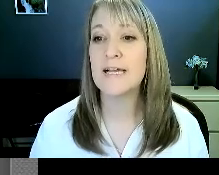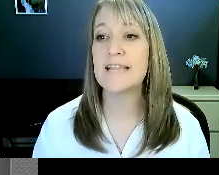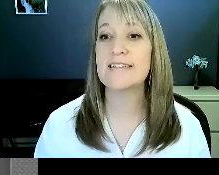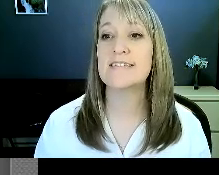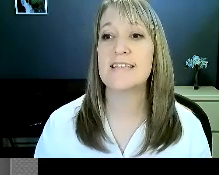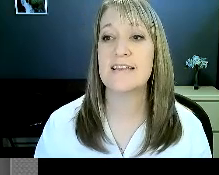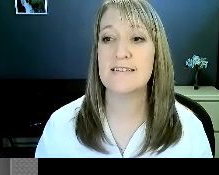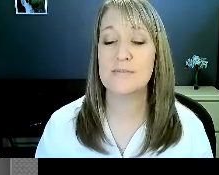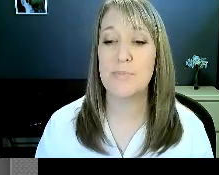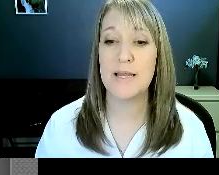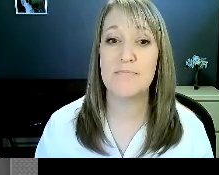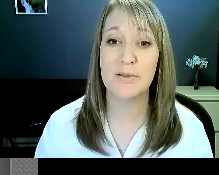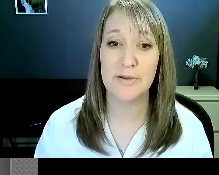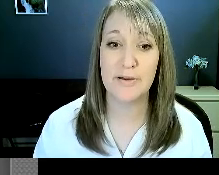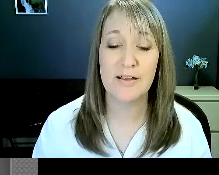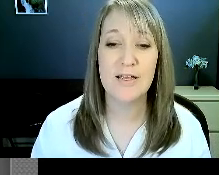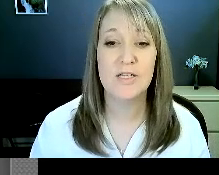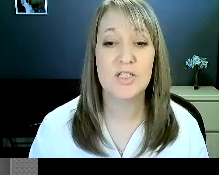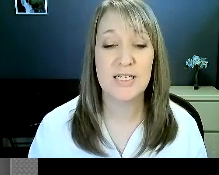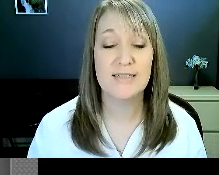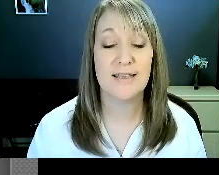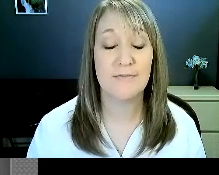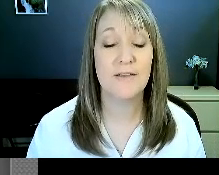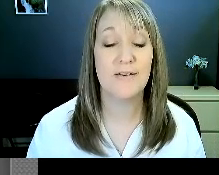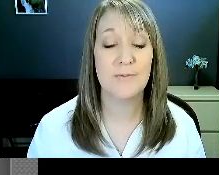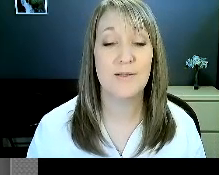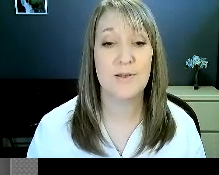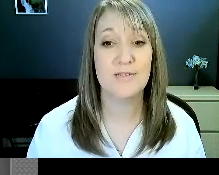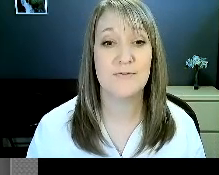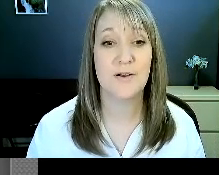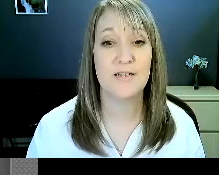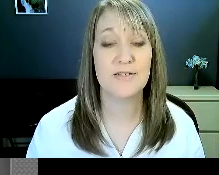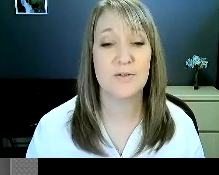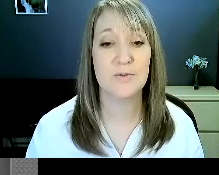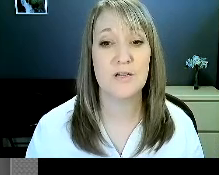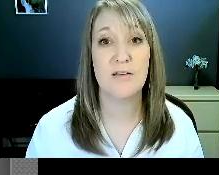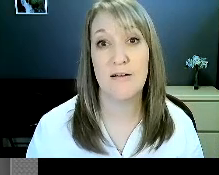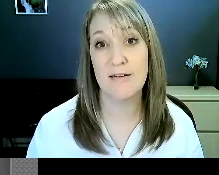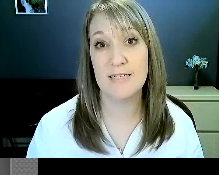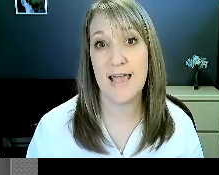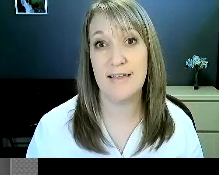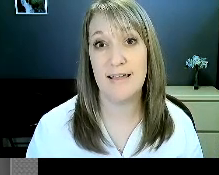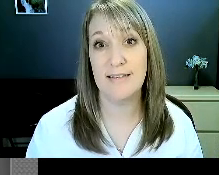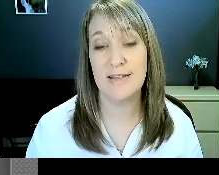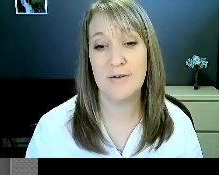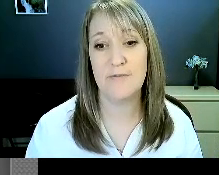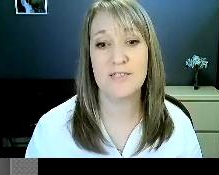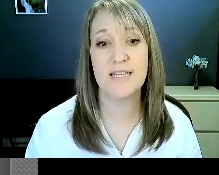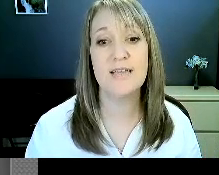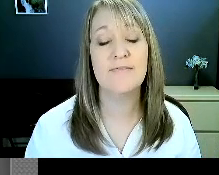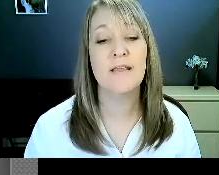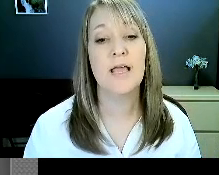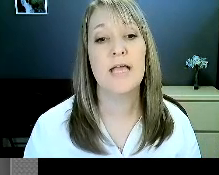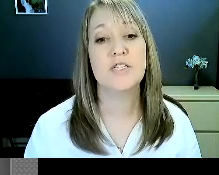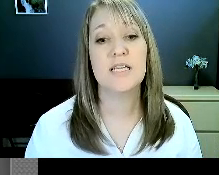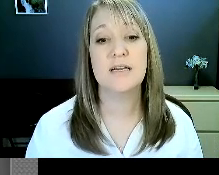All right, this is Betty Miller. She is a very well-known deaf artist who taught art at Gallaudet